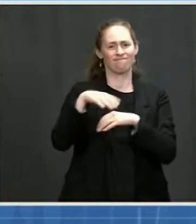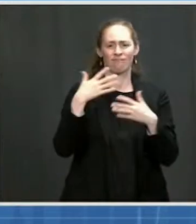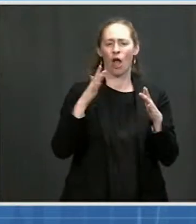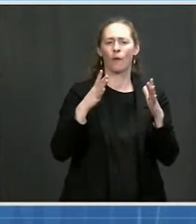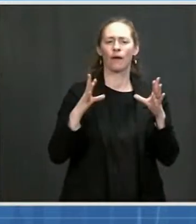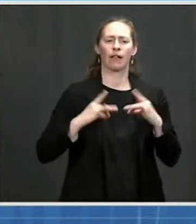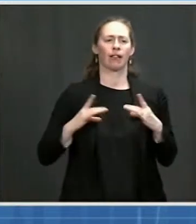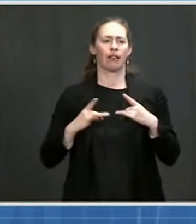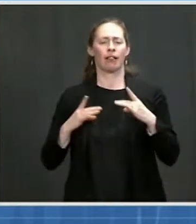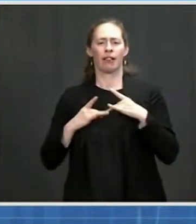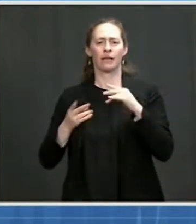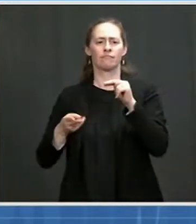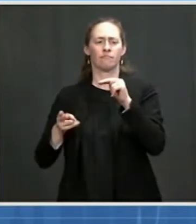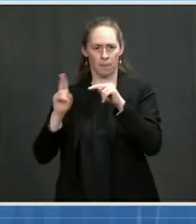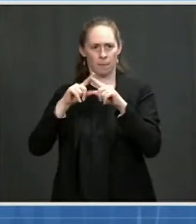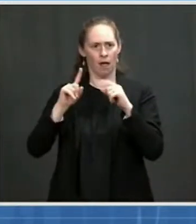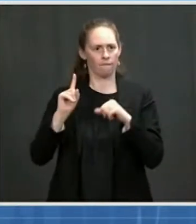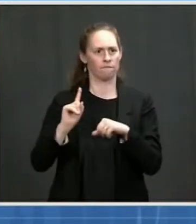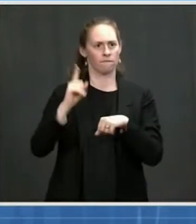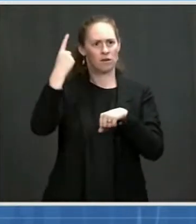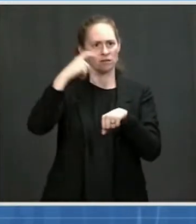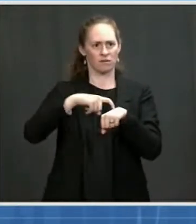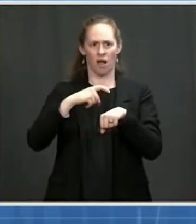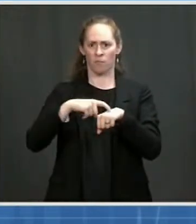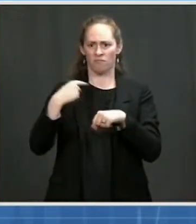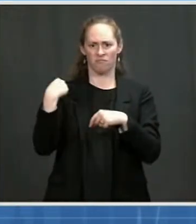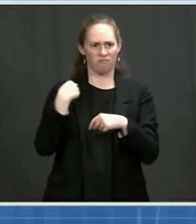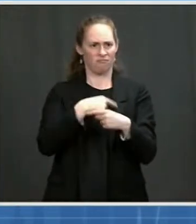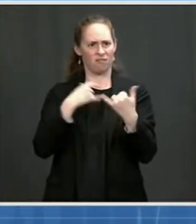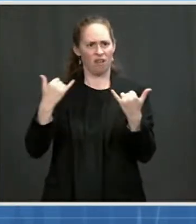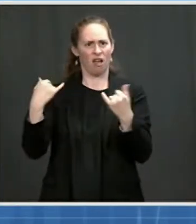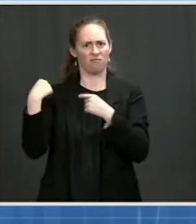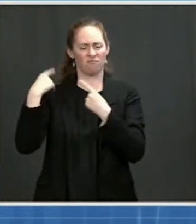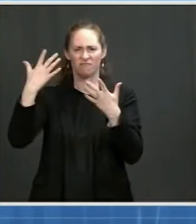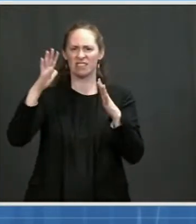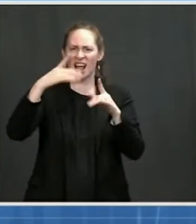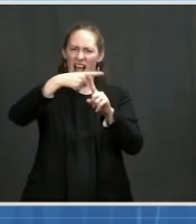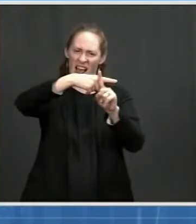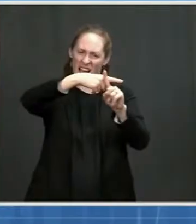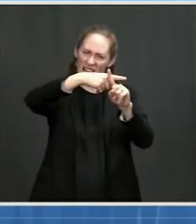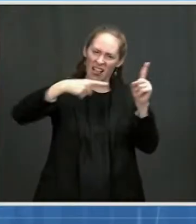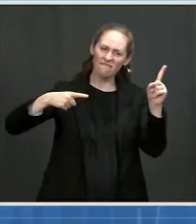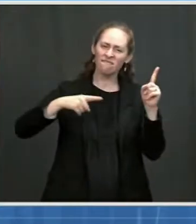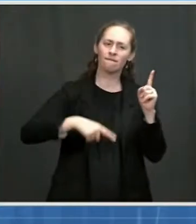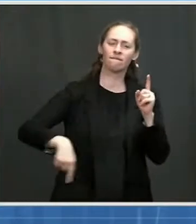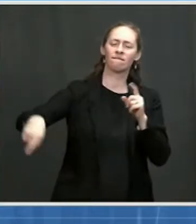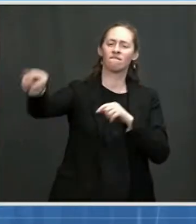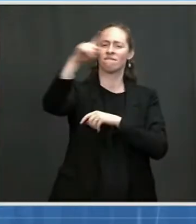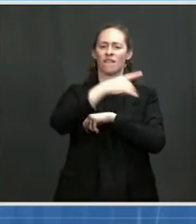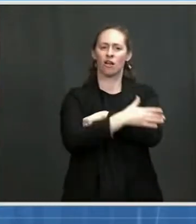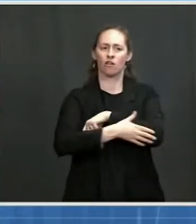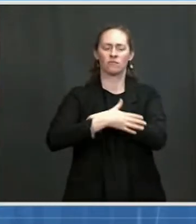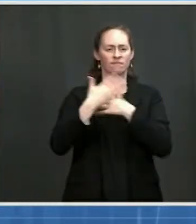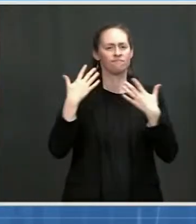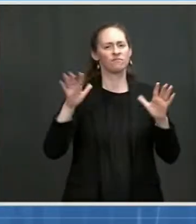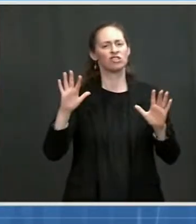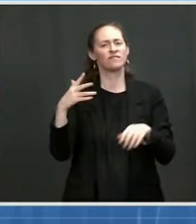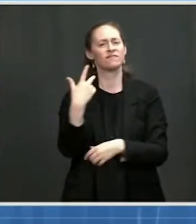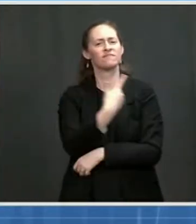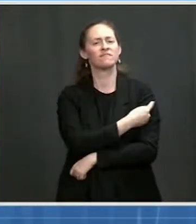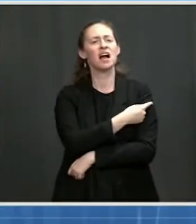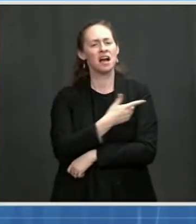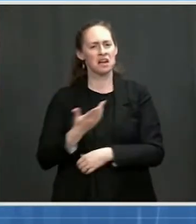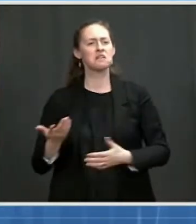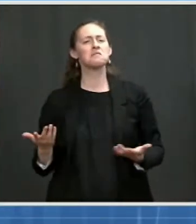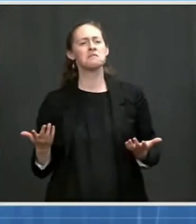had almost half the adults of America vaccinated and protected from this virus. Our guidance is very clear.